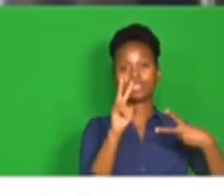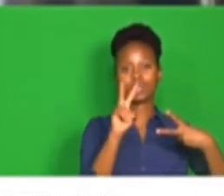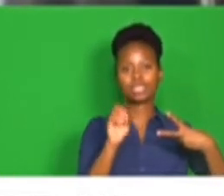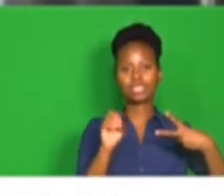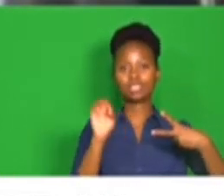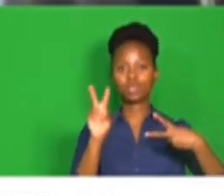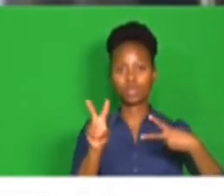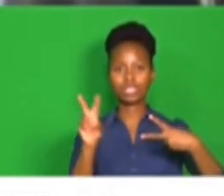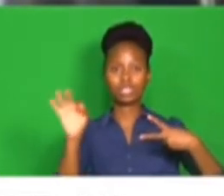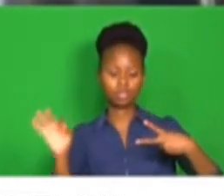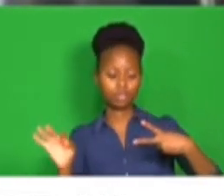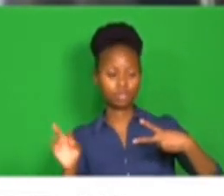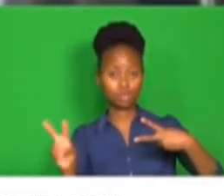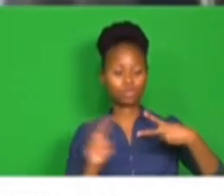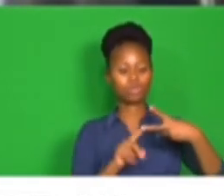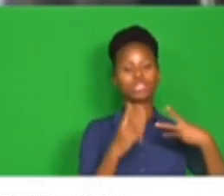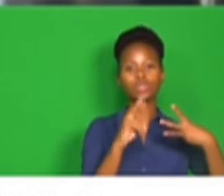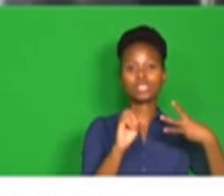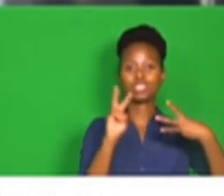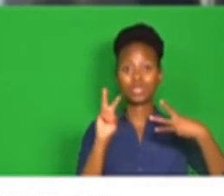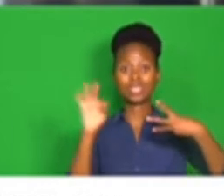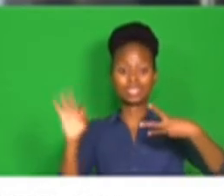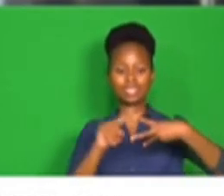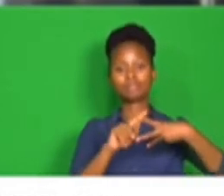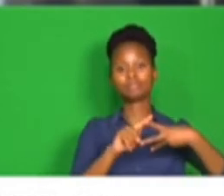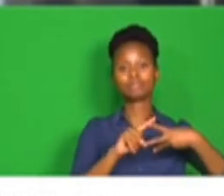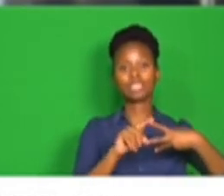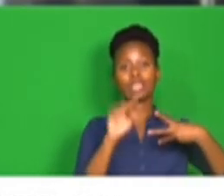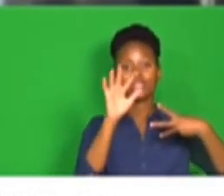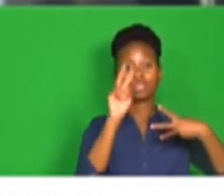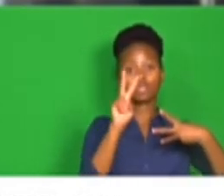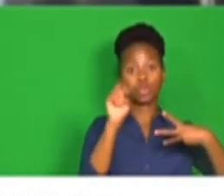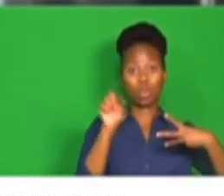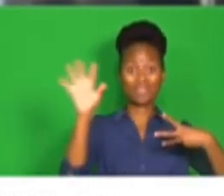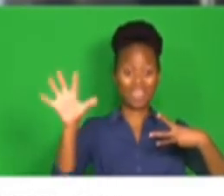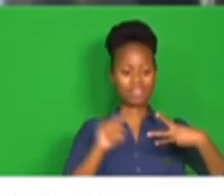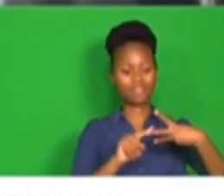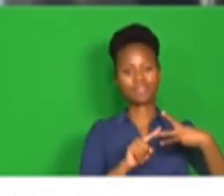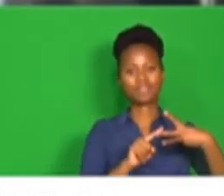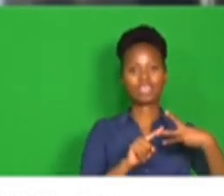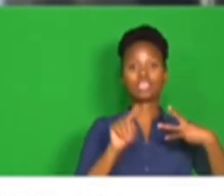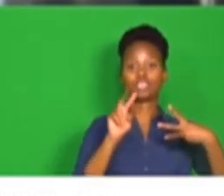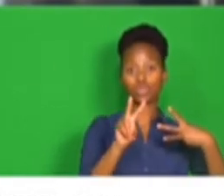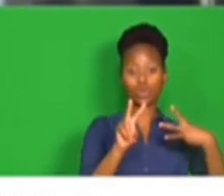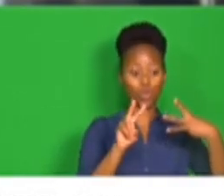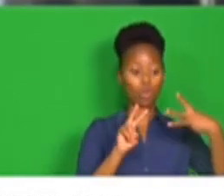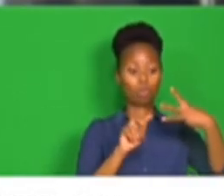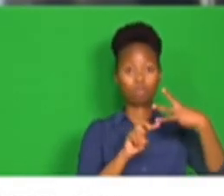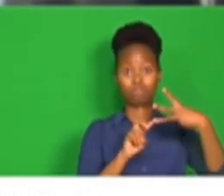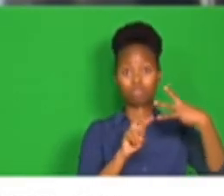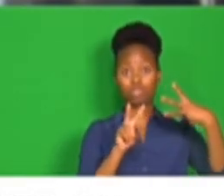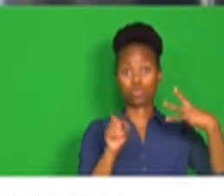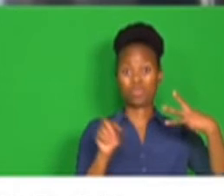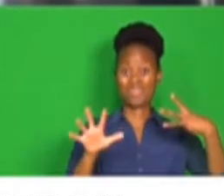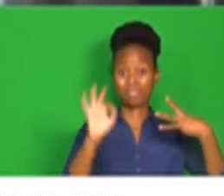Overall, risks to the domestic growth outlook are assessed to be